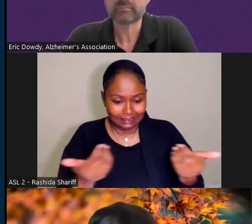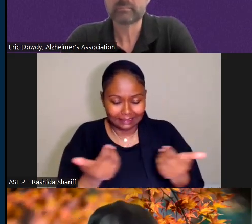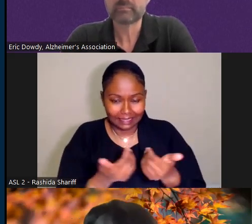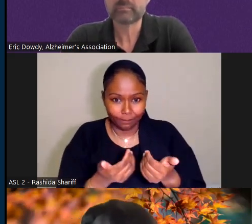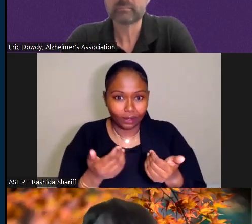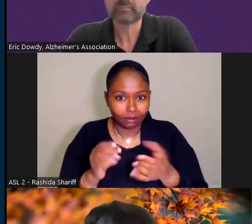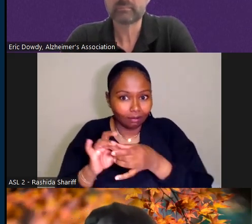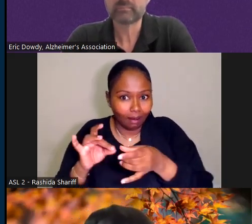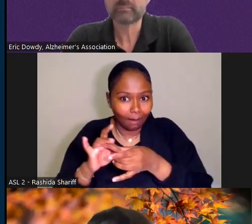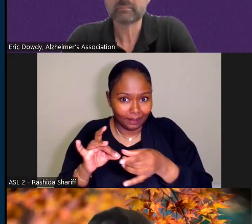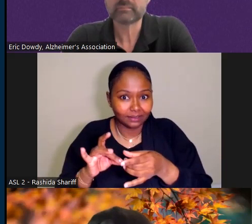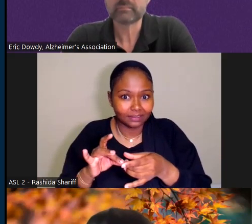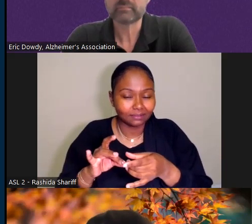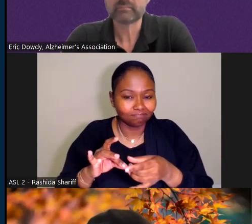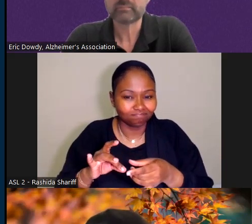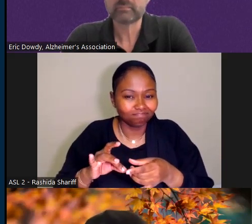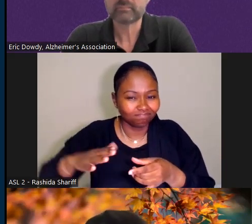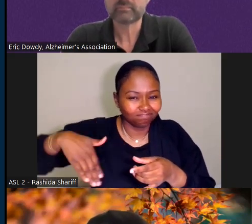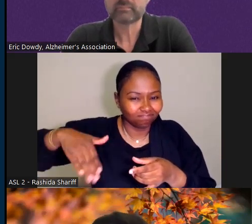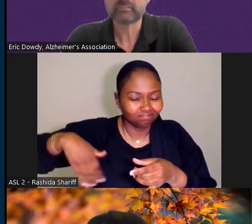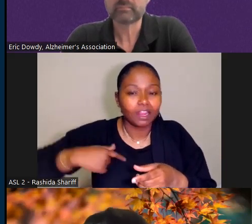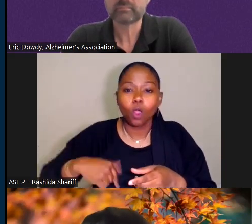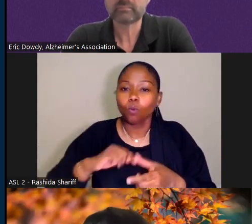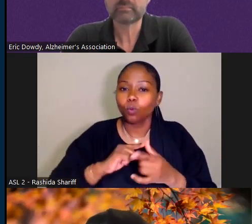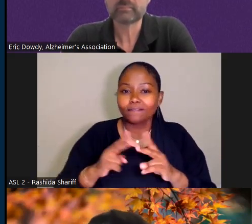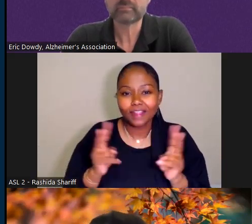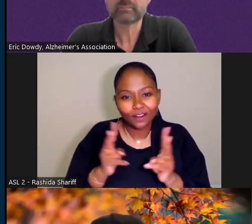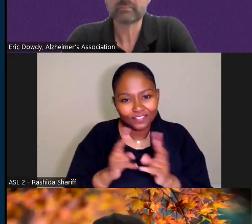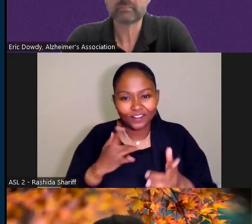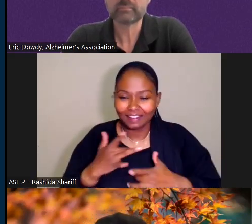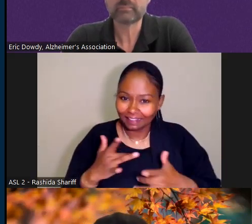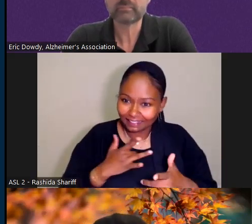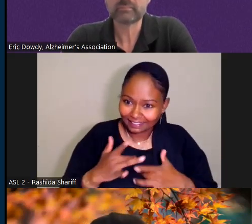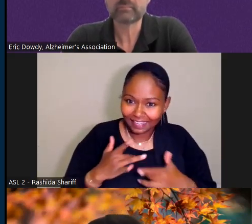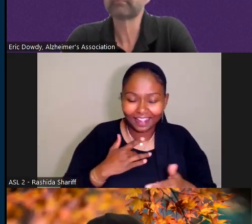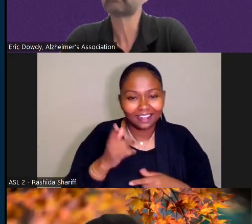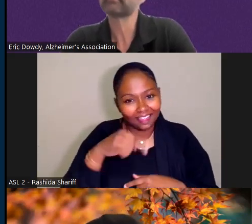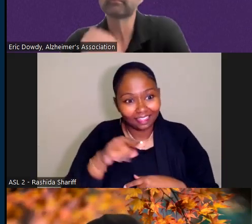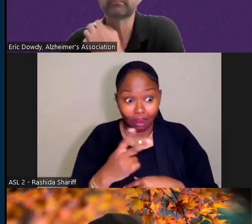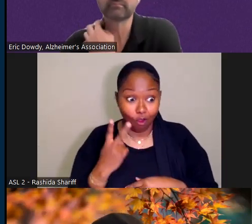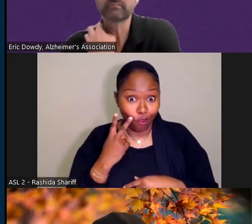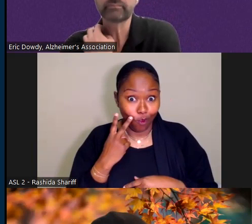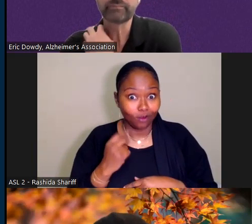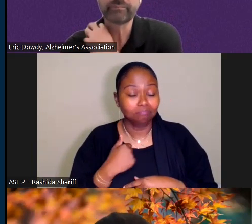is yet to come, but very excited, and they look very good.